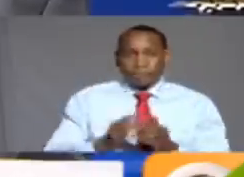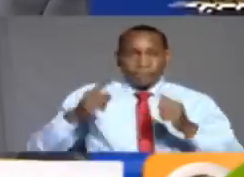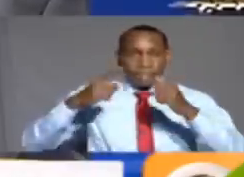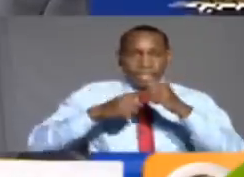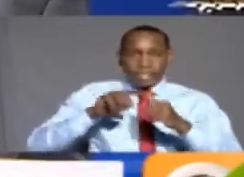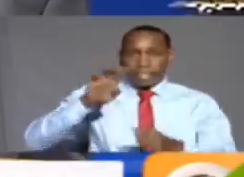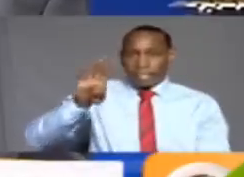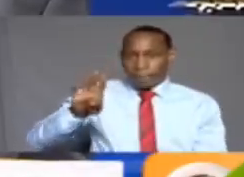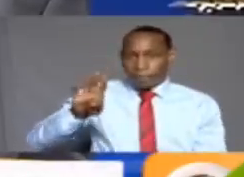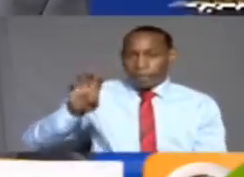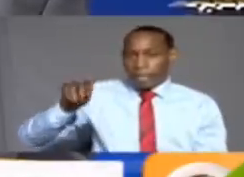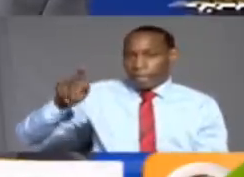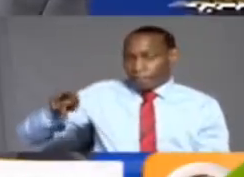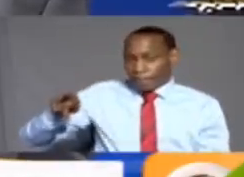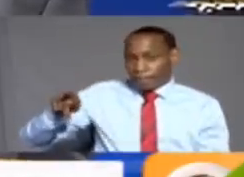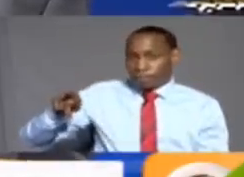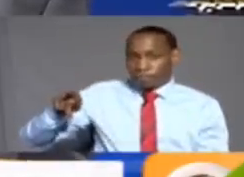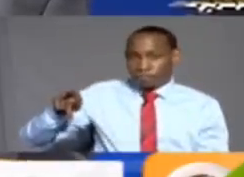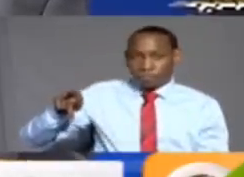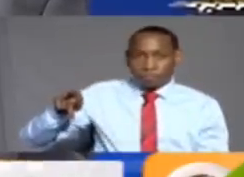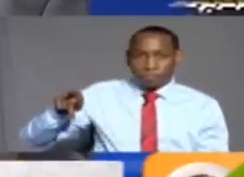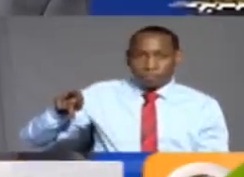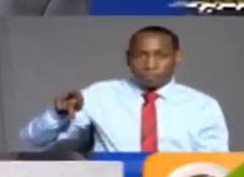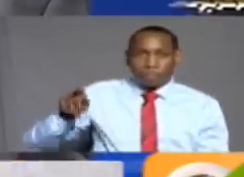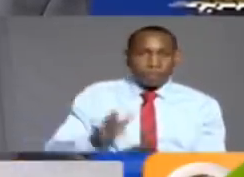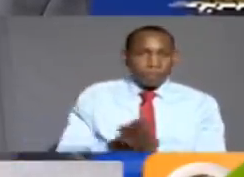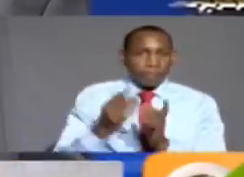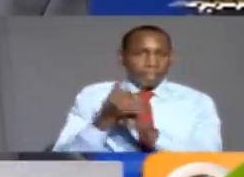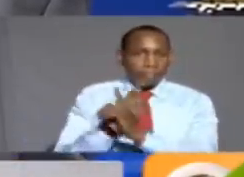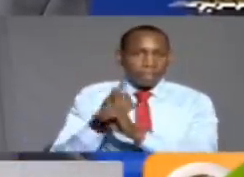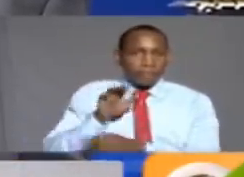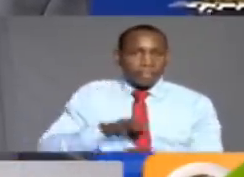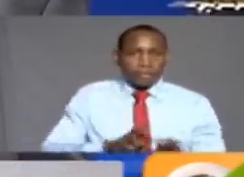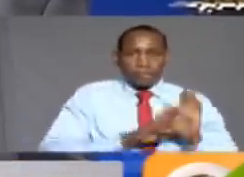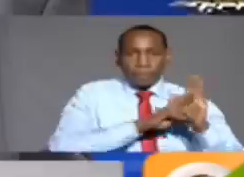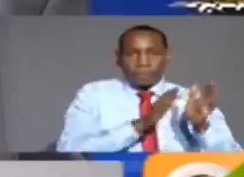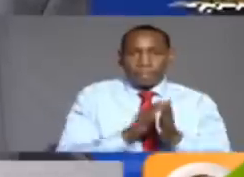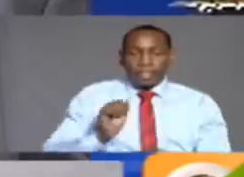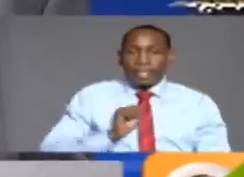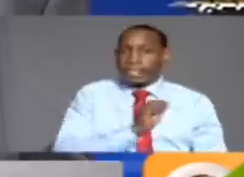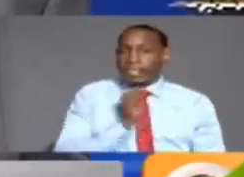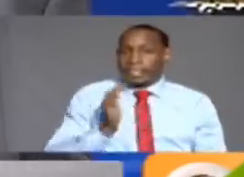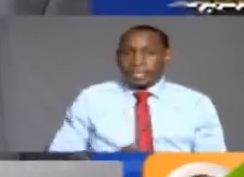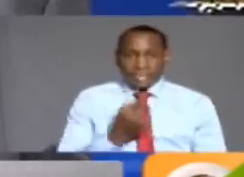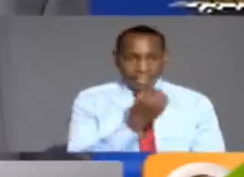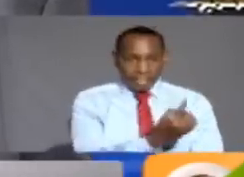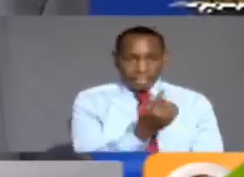64 members of parliament and a couple of women reps and senators,